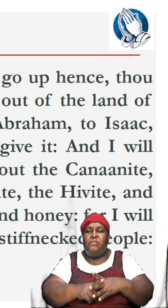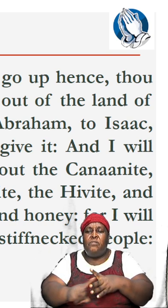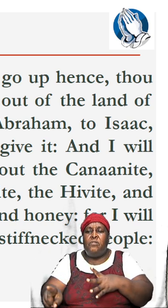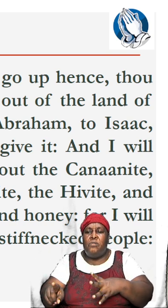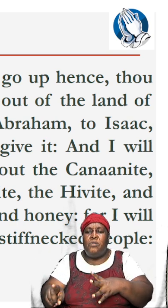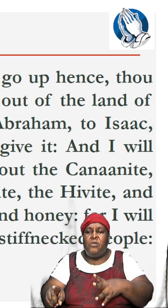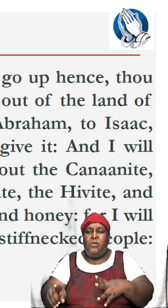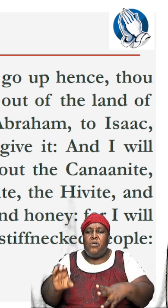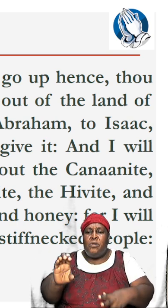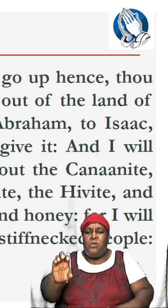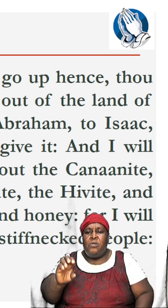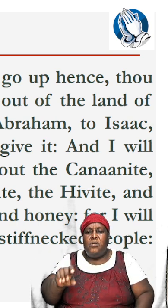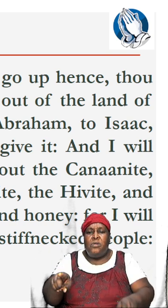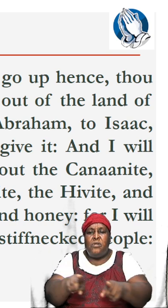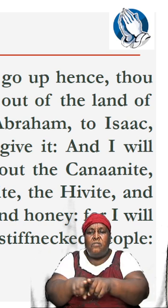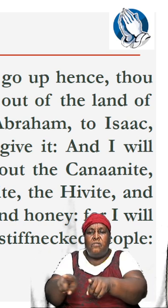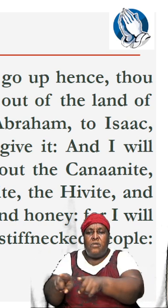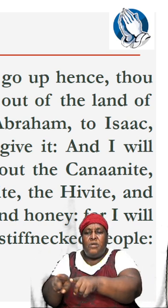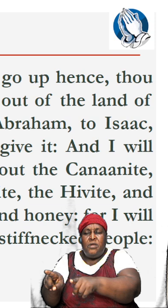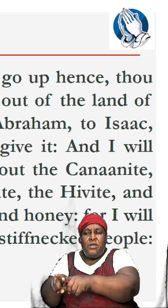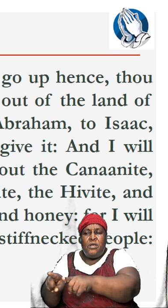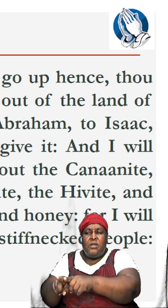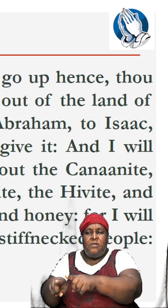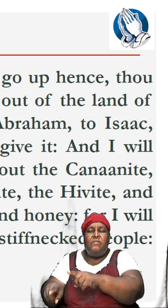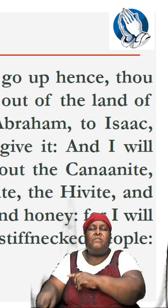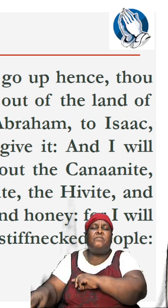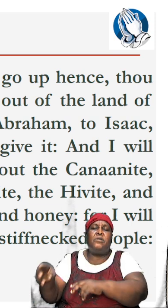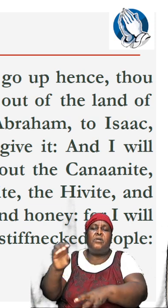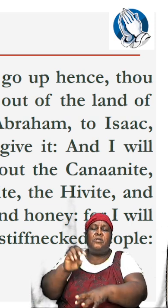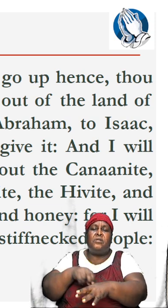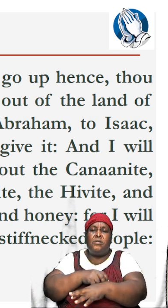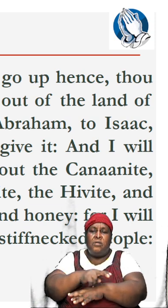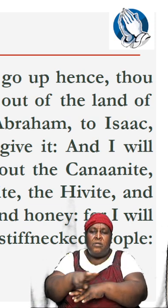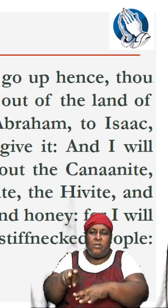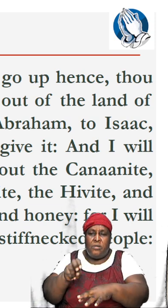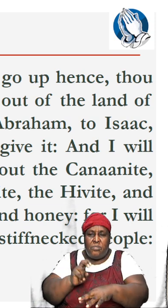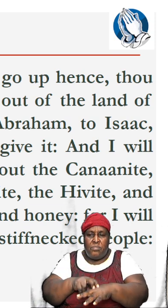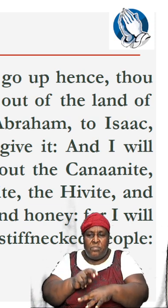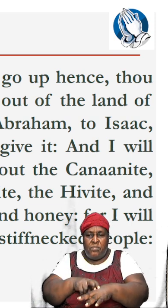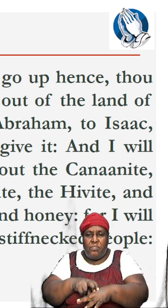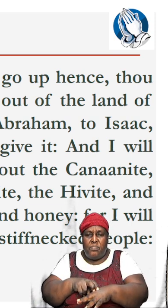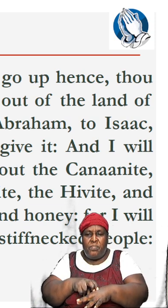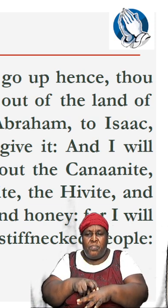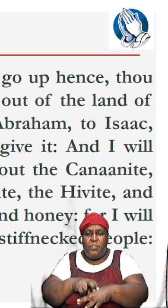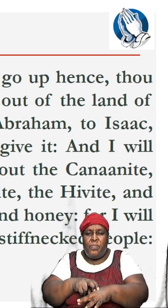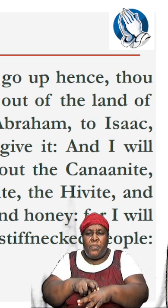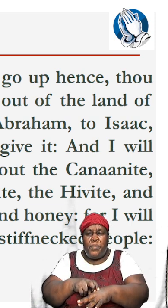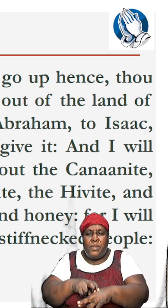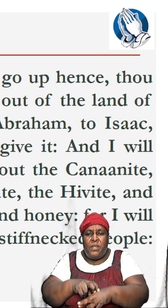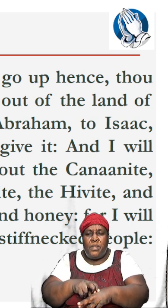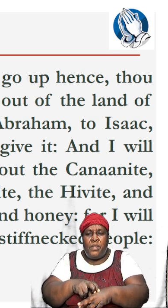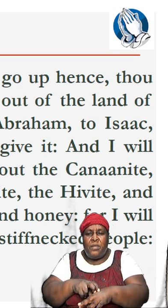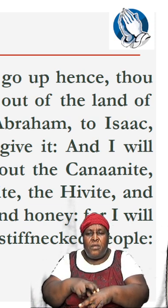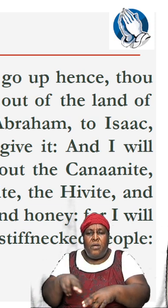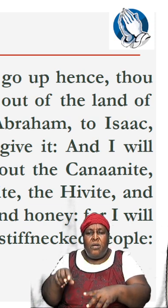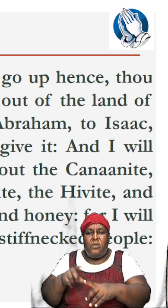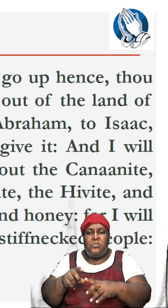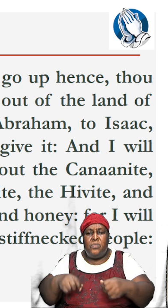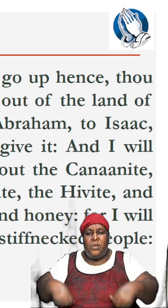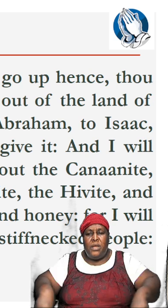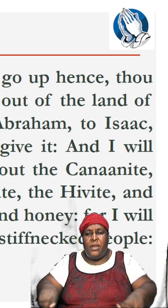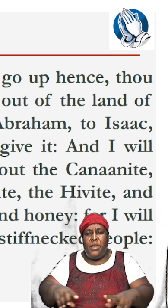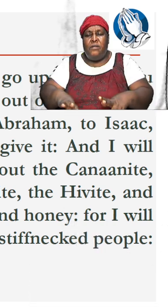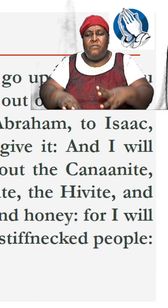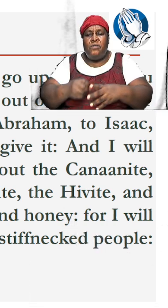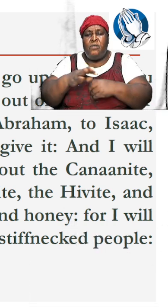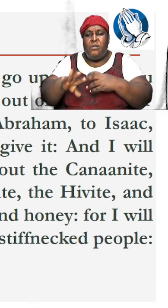Canaanite, the Amorite, and the Hittite, and the Perizzite, the Hivite, and the Jebusite, unto a